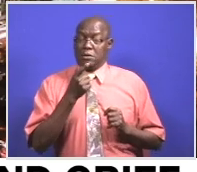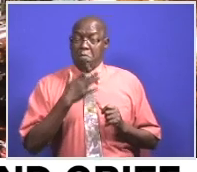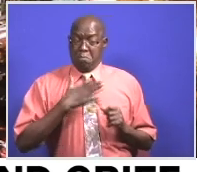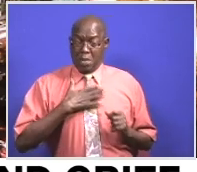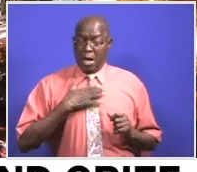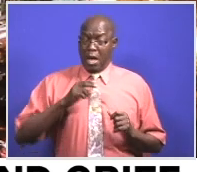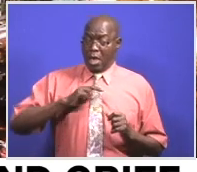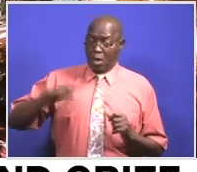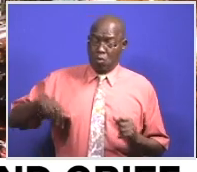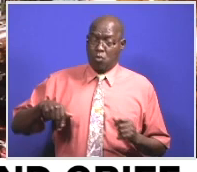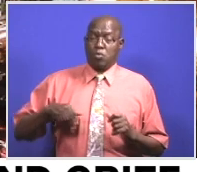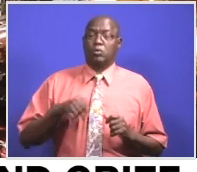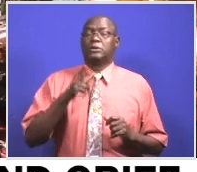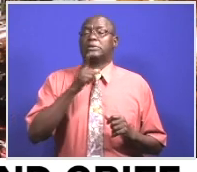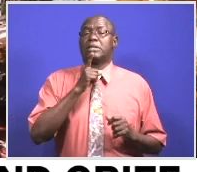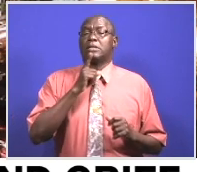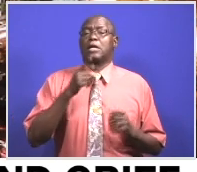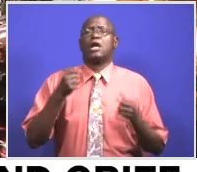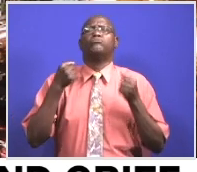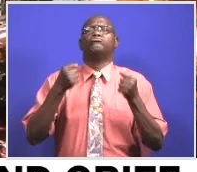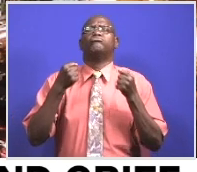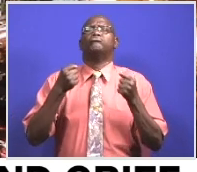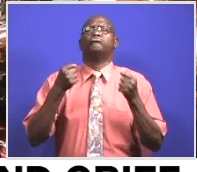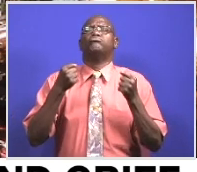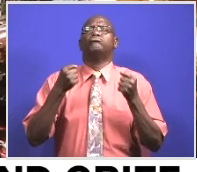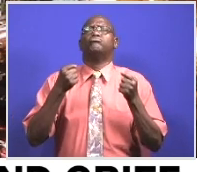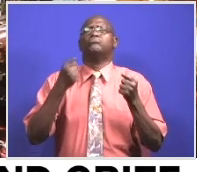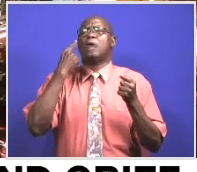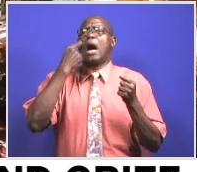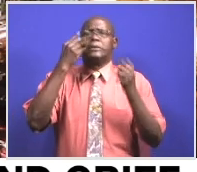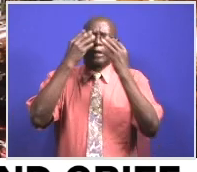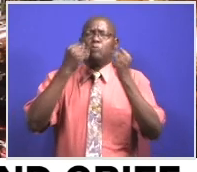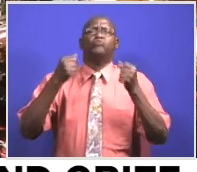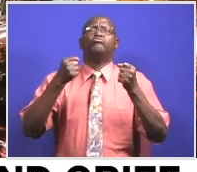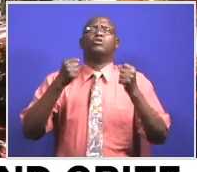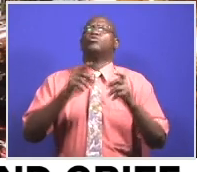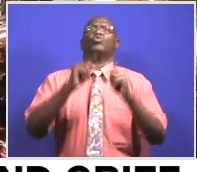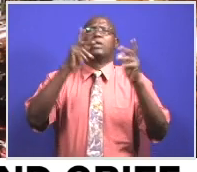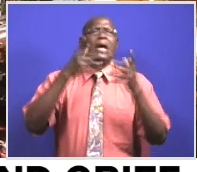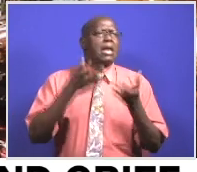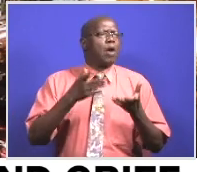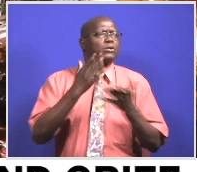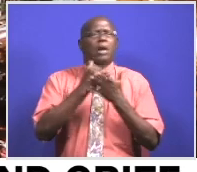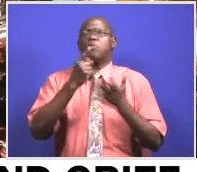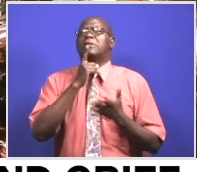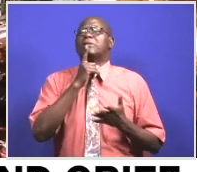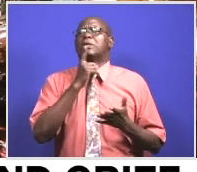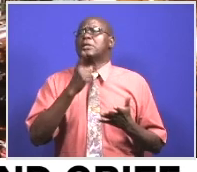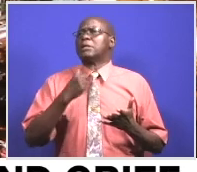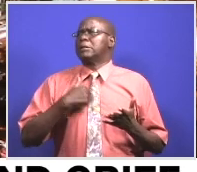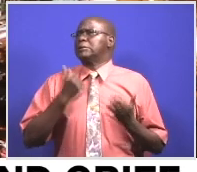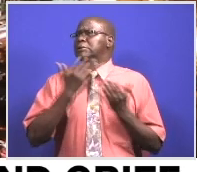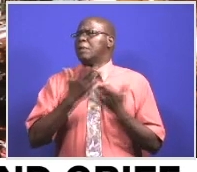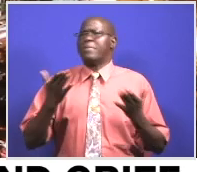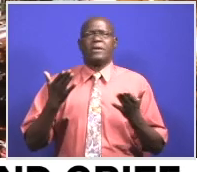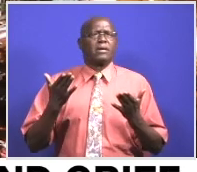used to tell us he can drive a car sleeping and he'll be okay. And now someone is telling me something he used to